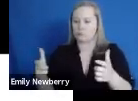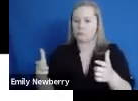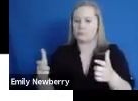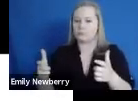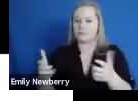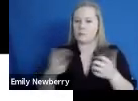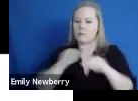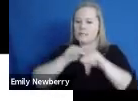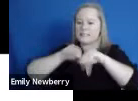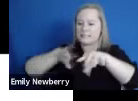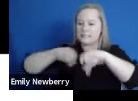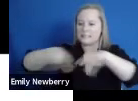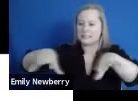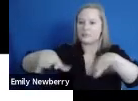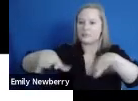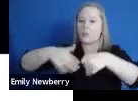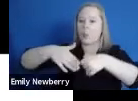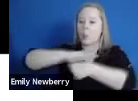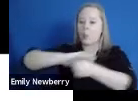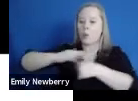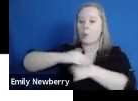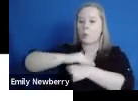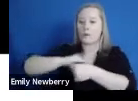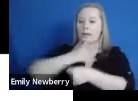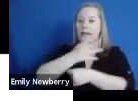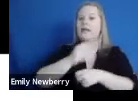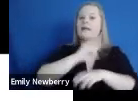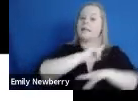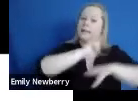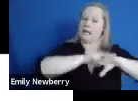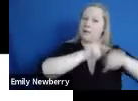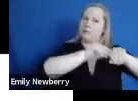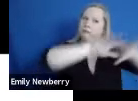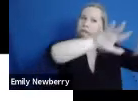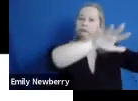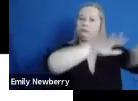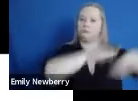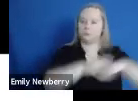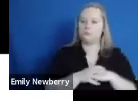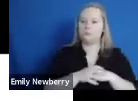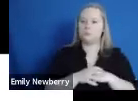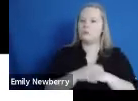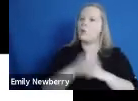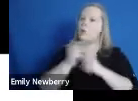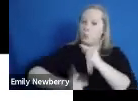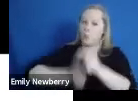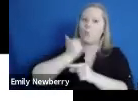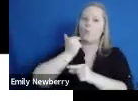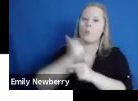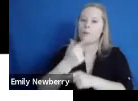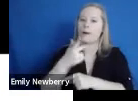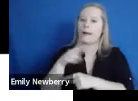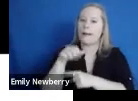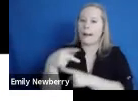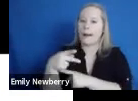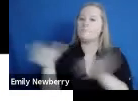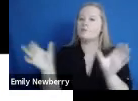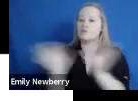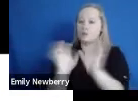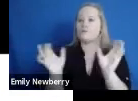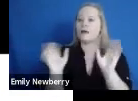distribute locally to nationally, and we are Global Gap certified, so we can